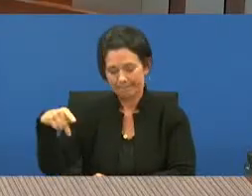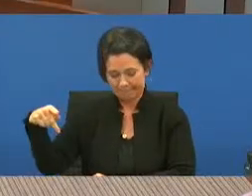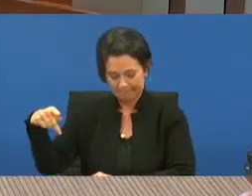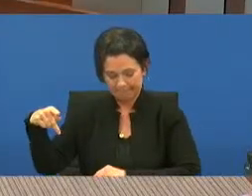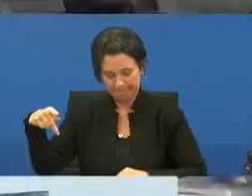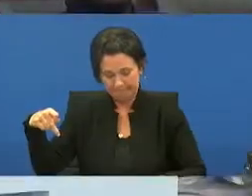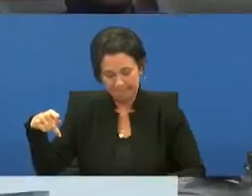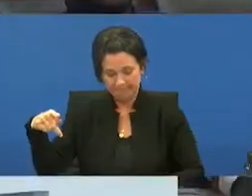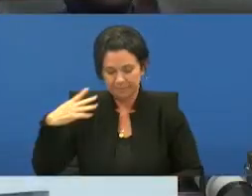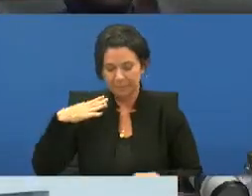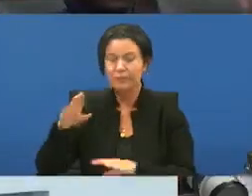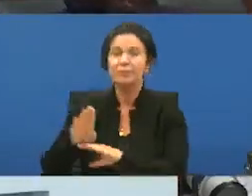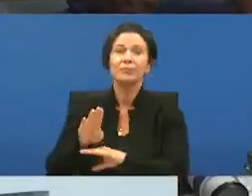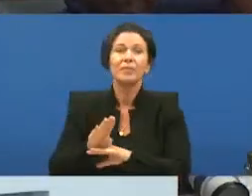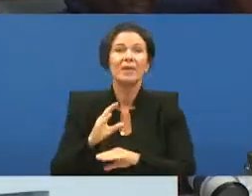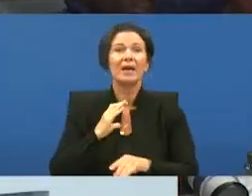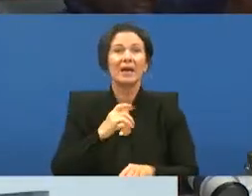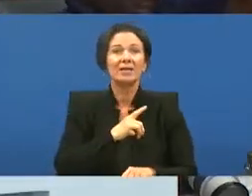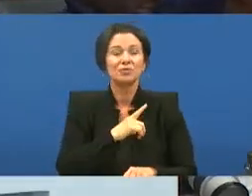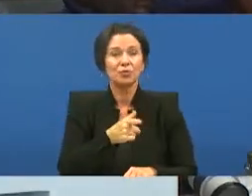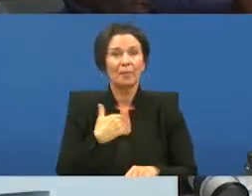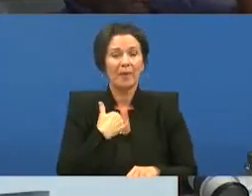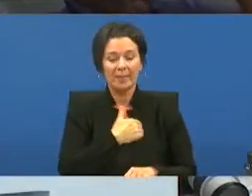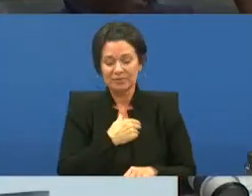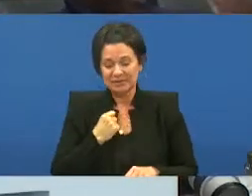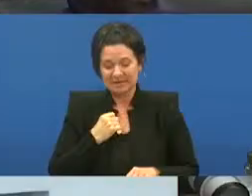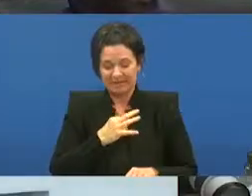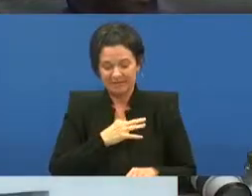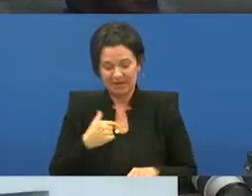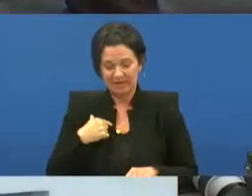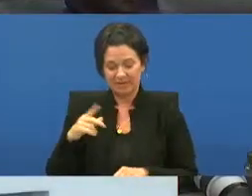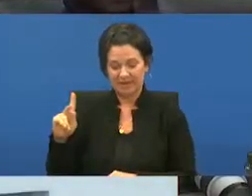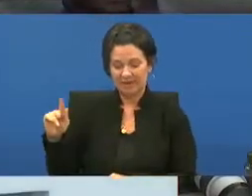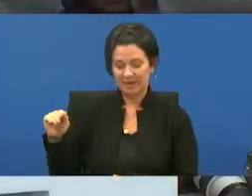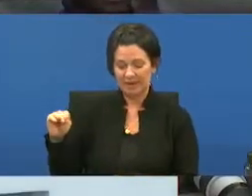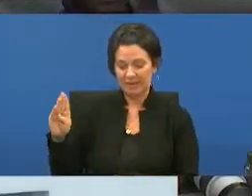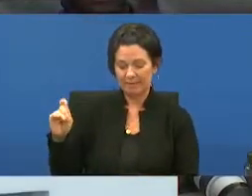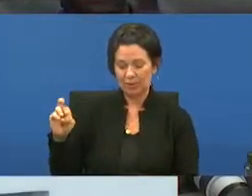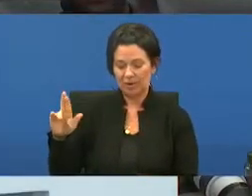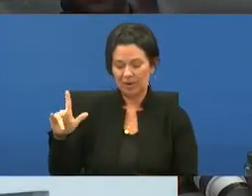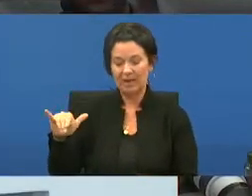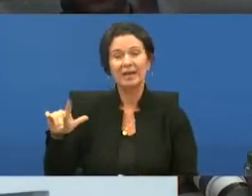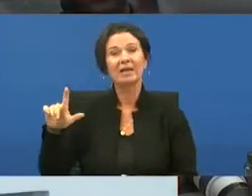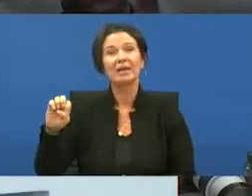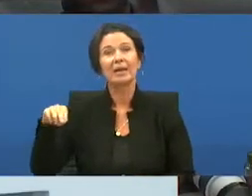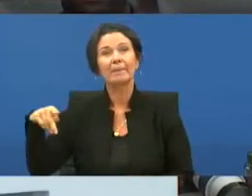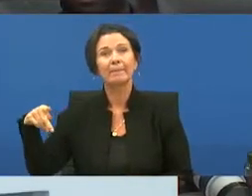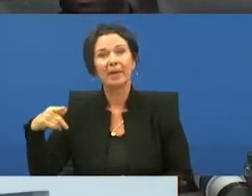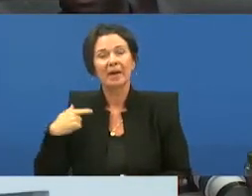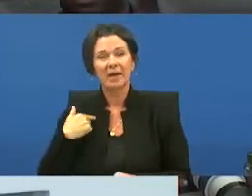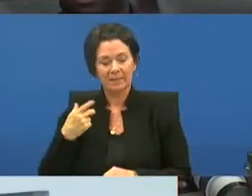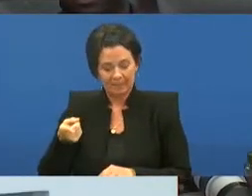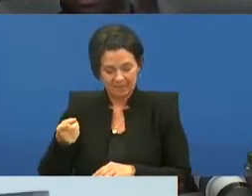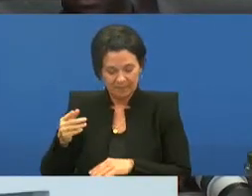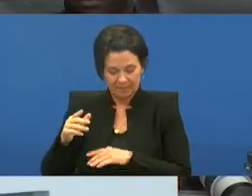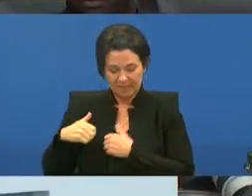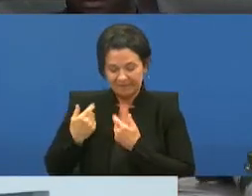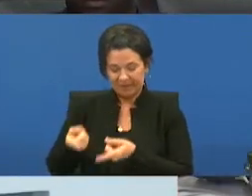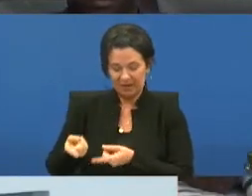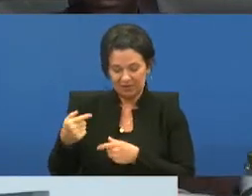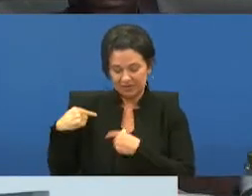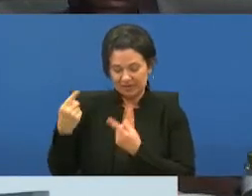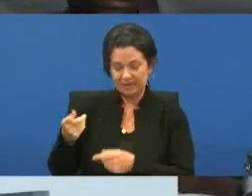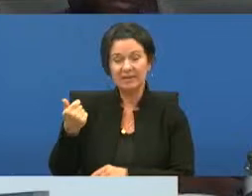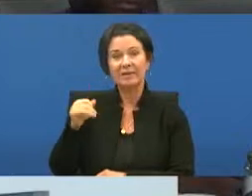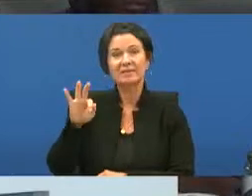Good afternoon, council members and staff. My name is Kimberly Leap, and I've lived on Comey Drive since 1997. Today,